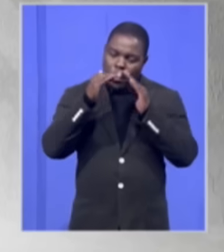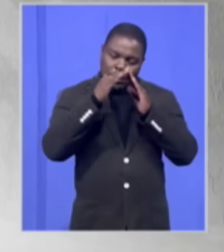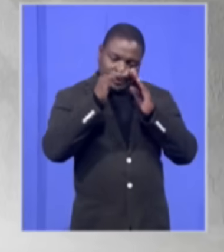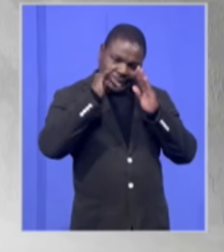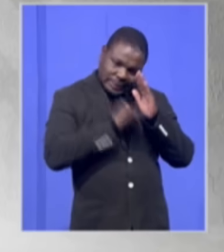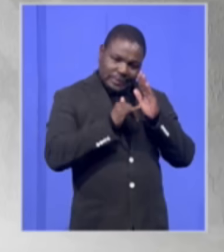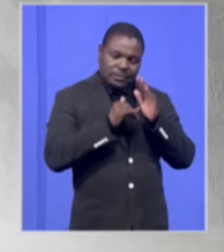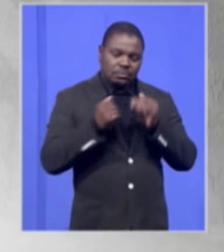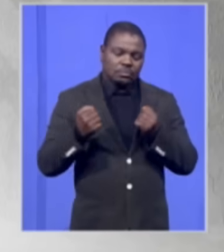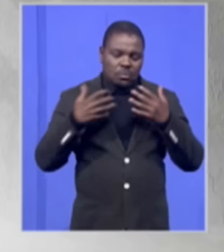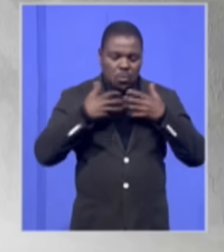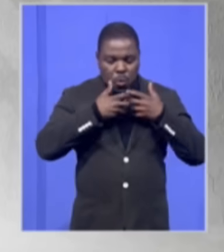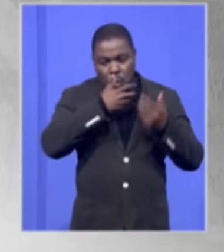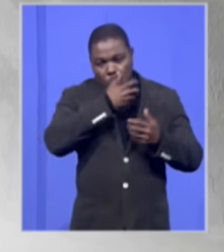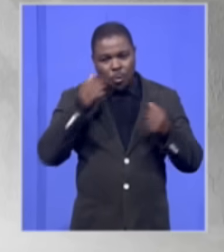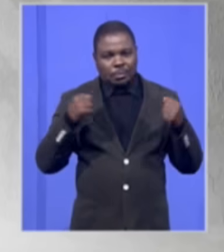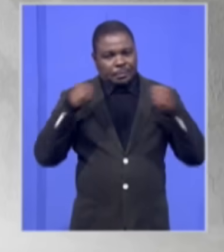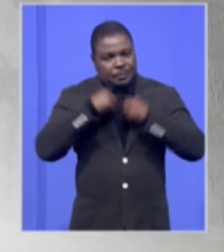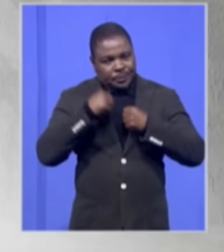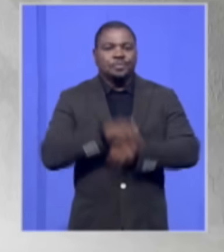apare borutho.